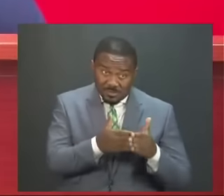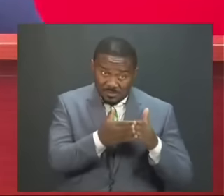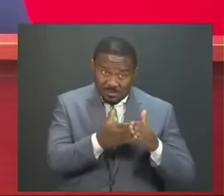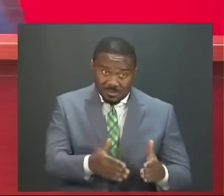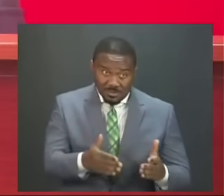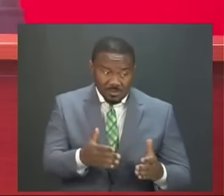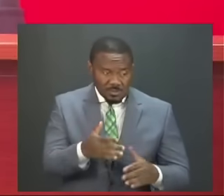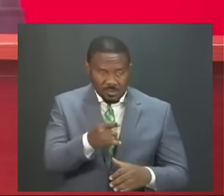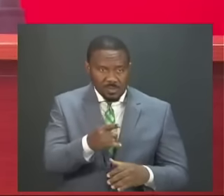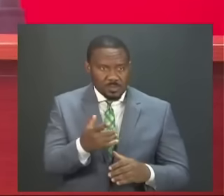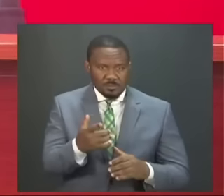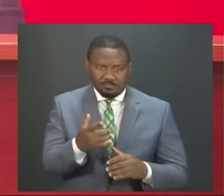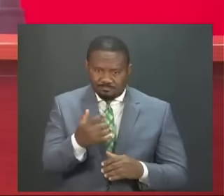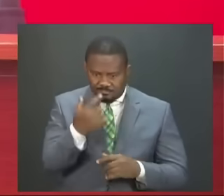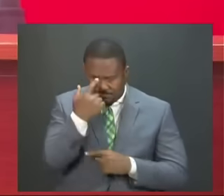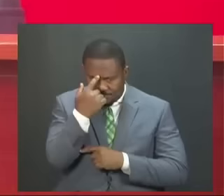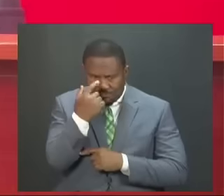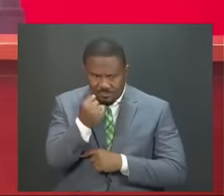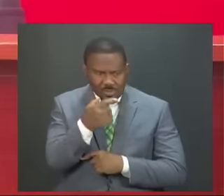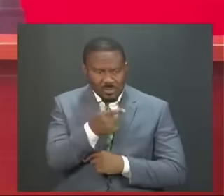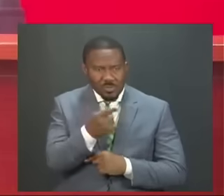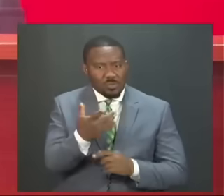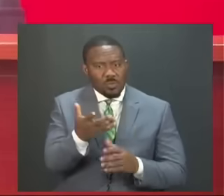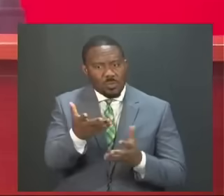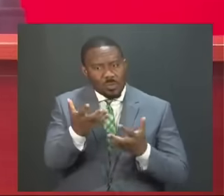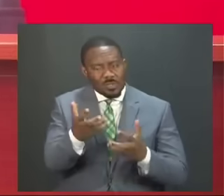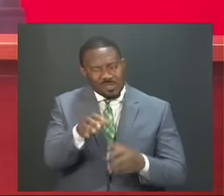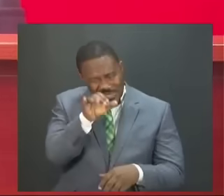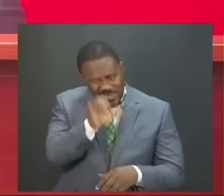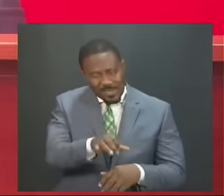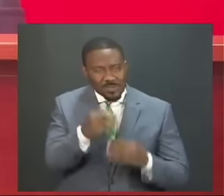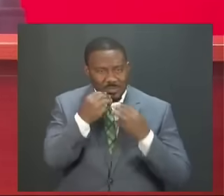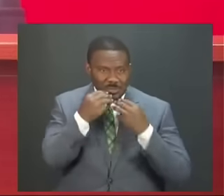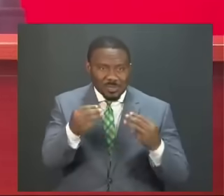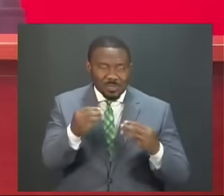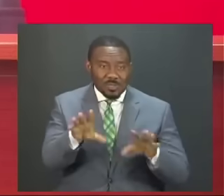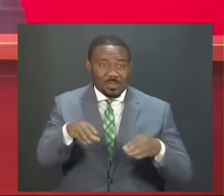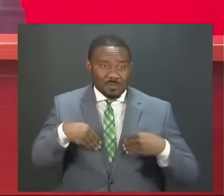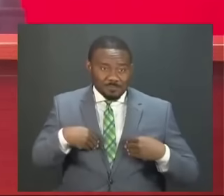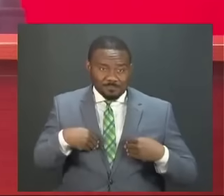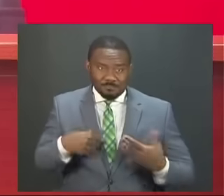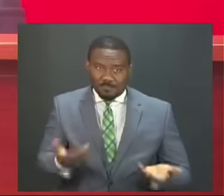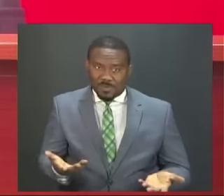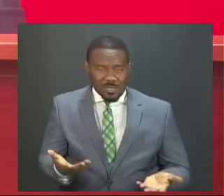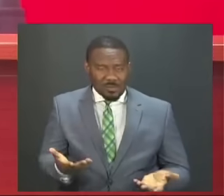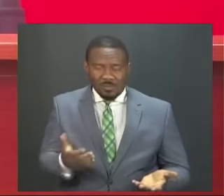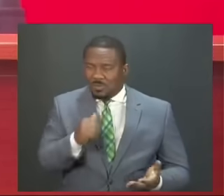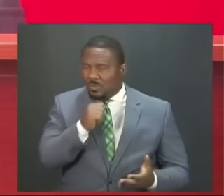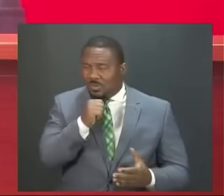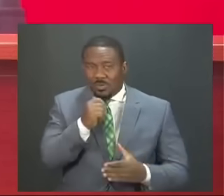bent on the motion being admitted. It's not that I'm just saying them now.